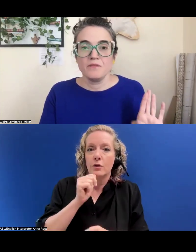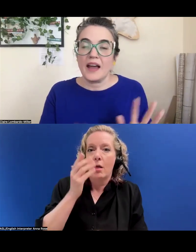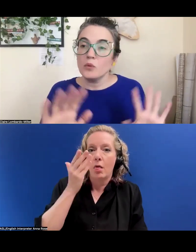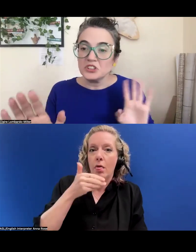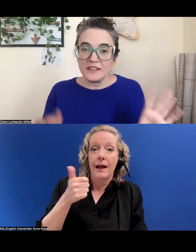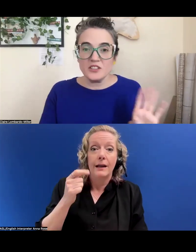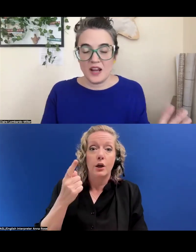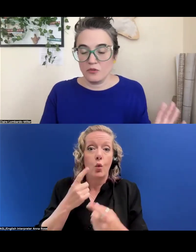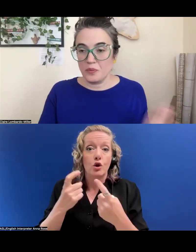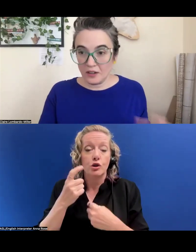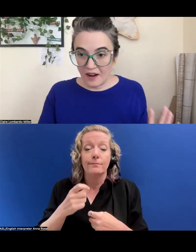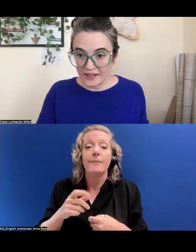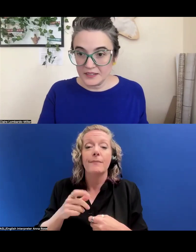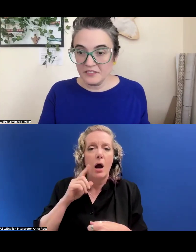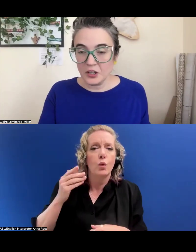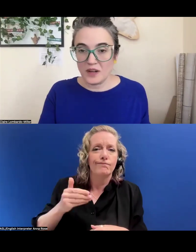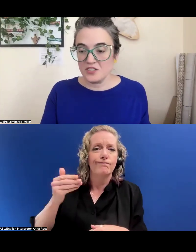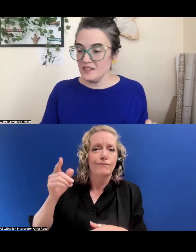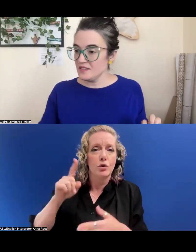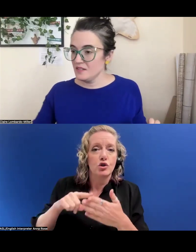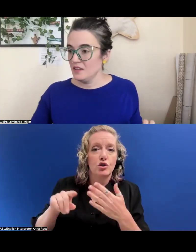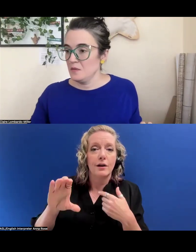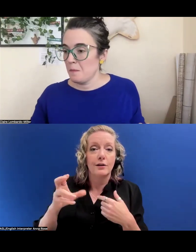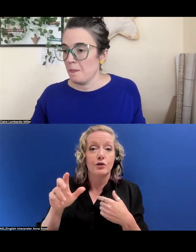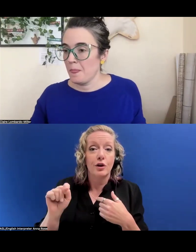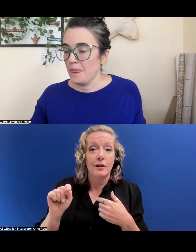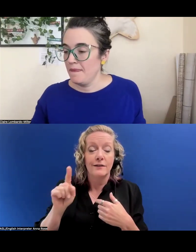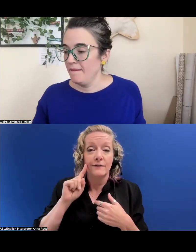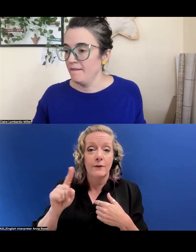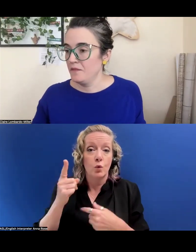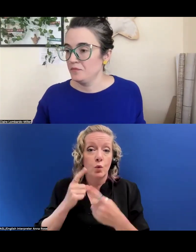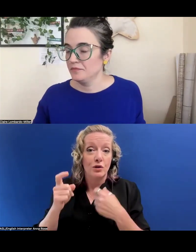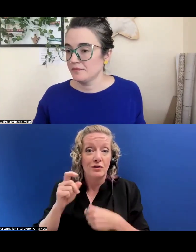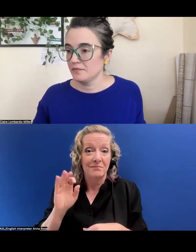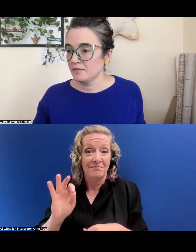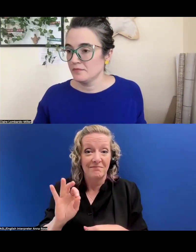perfect. I will check the chat room periodically for questions.